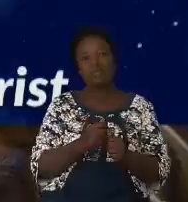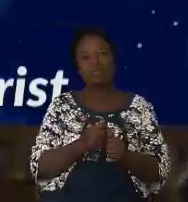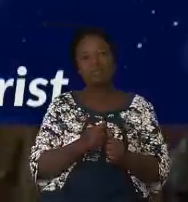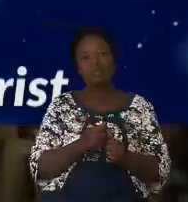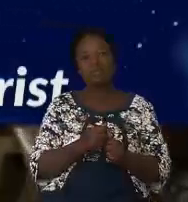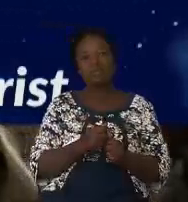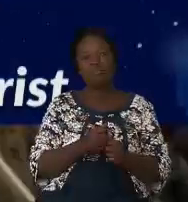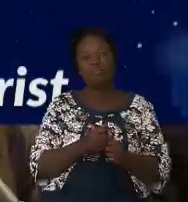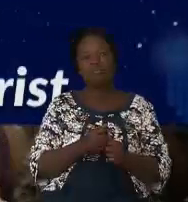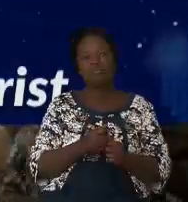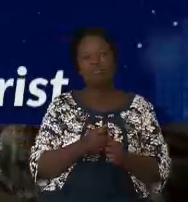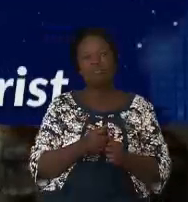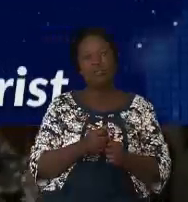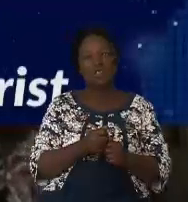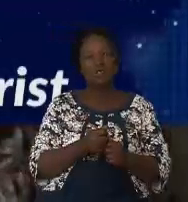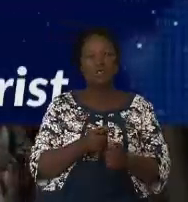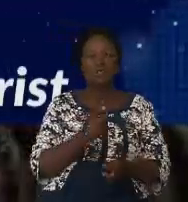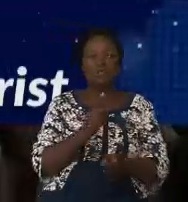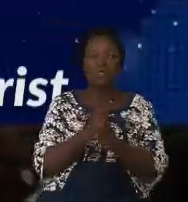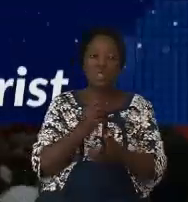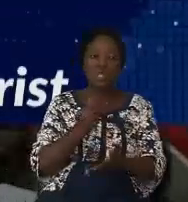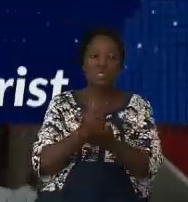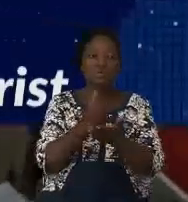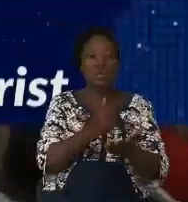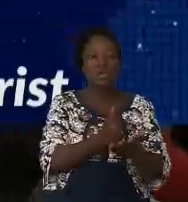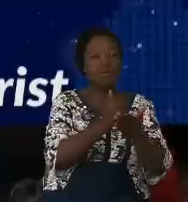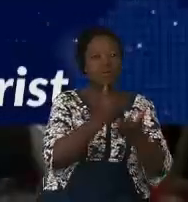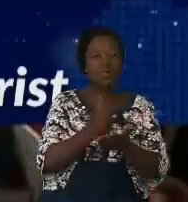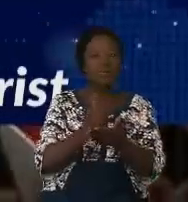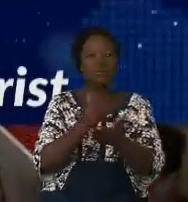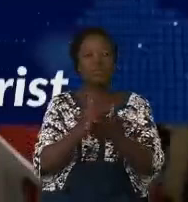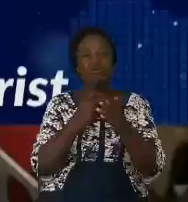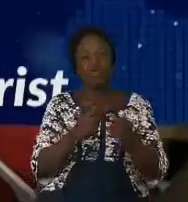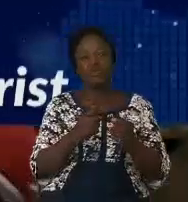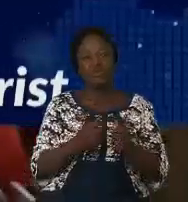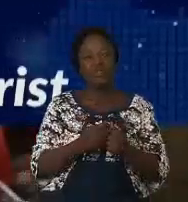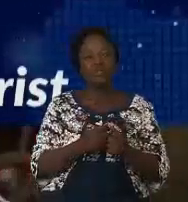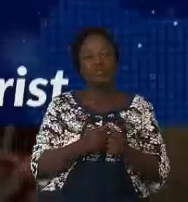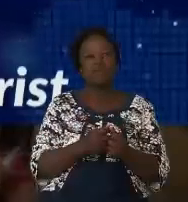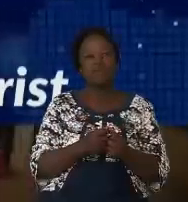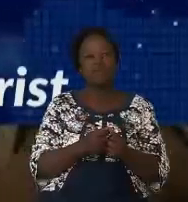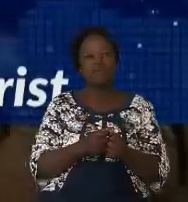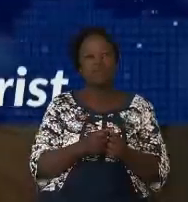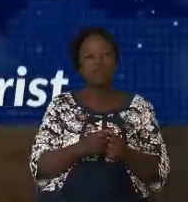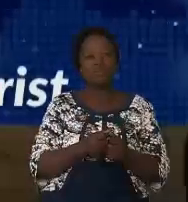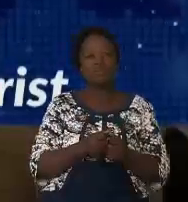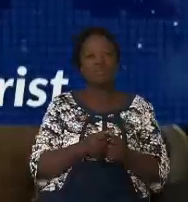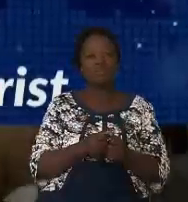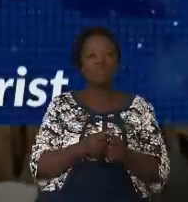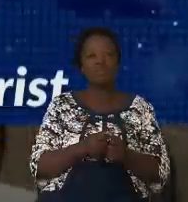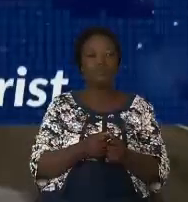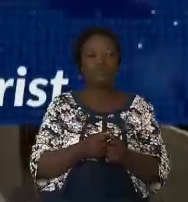Counselors, let's be fast. Look around before you return. Look around, left, right, see those who are still standing and attend to